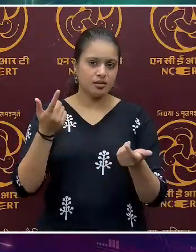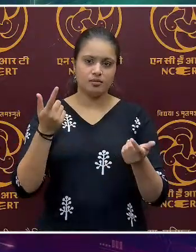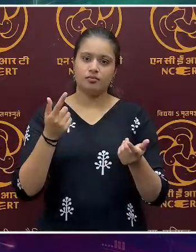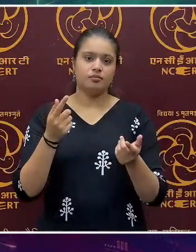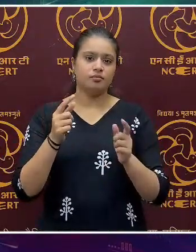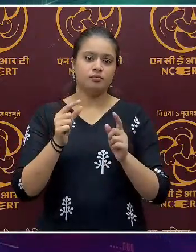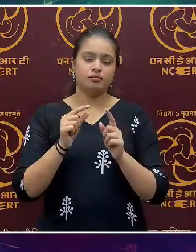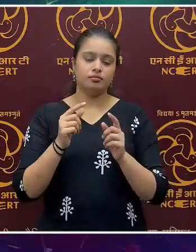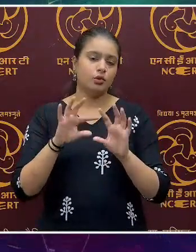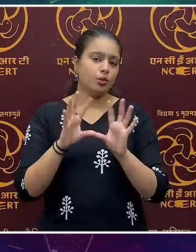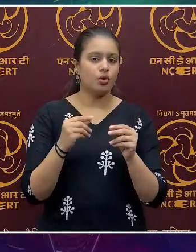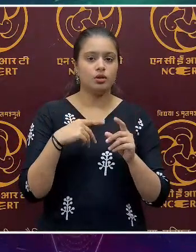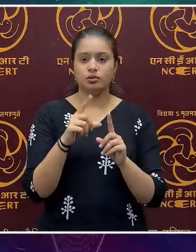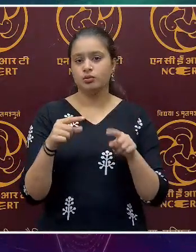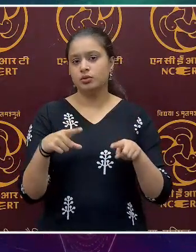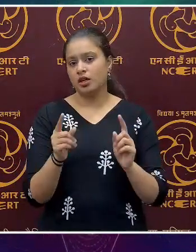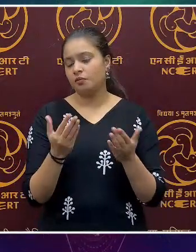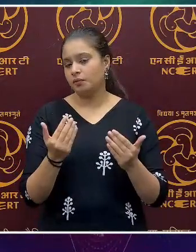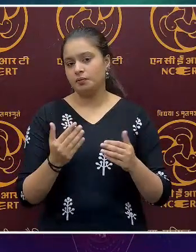idea.